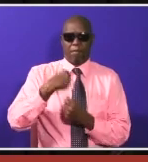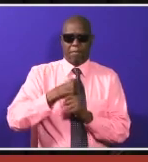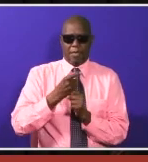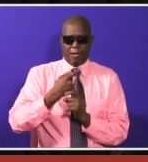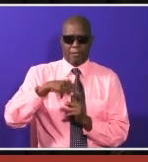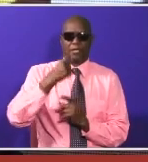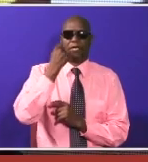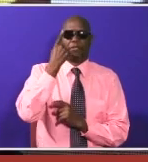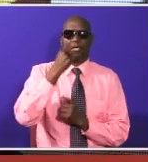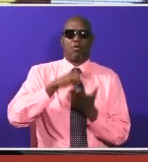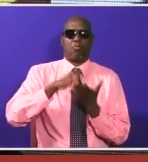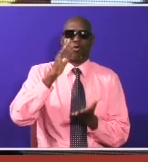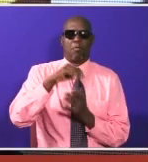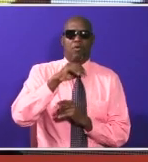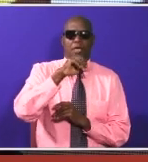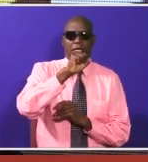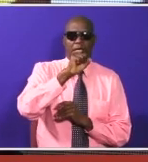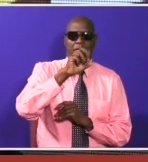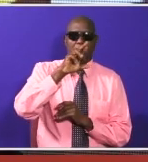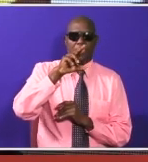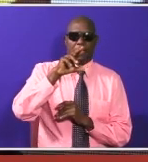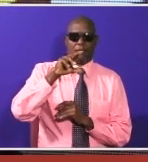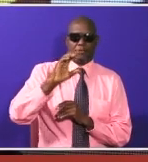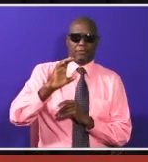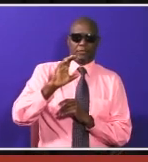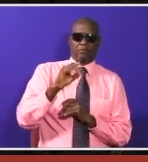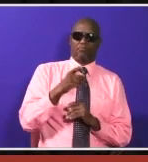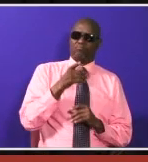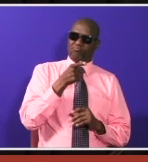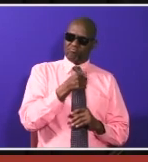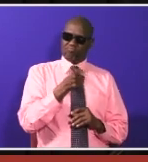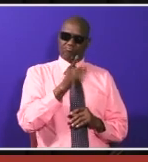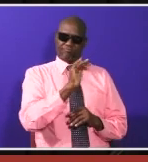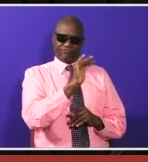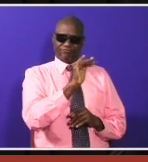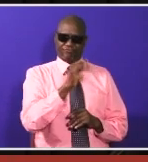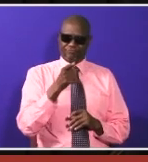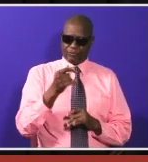studio. Thank you. How has SRC been implementing its constitutional mandate?